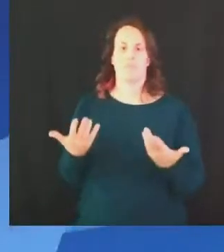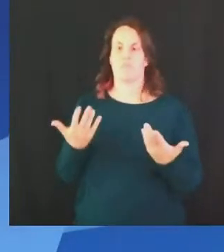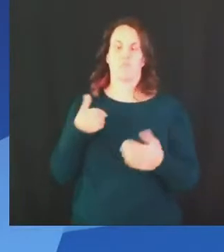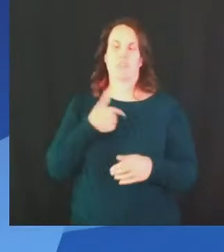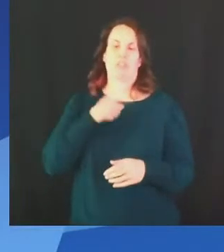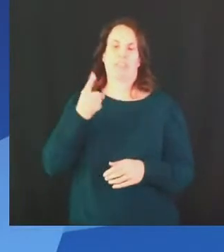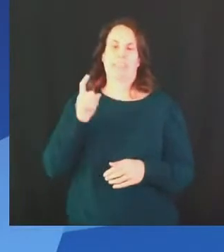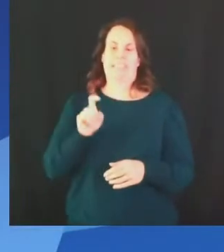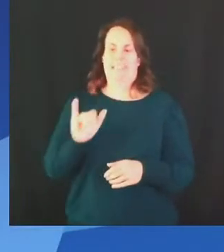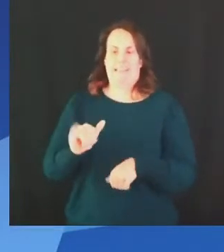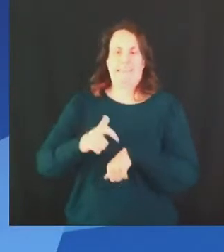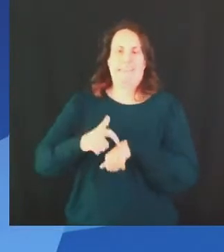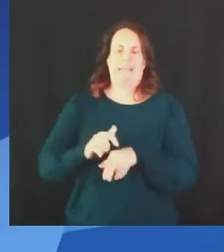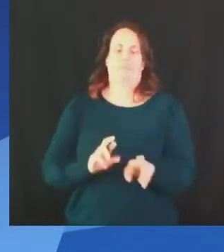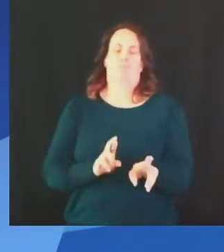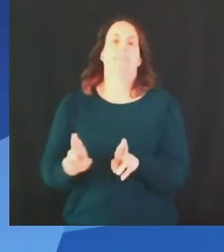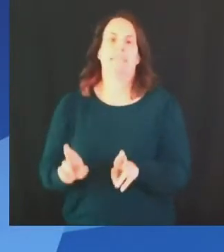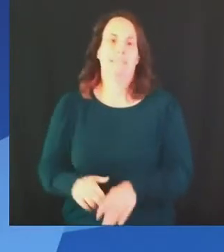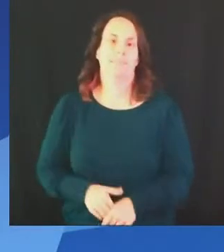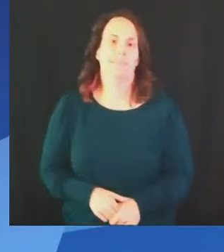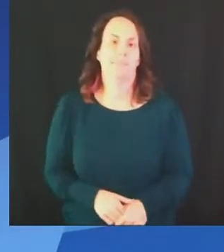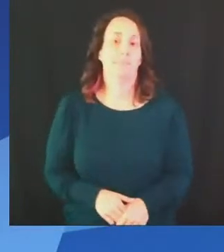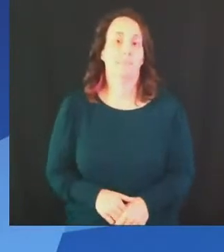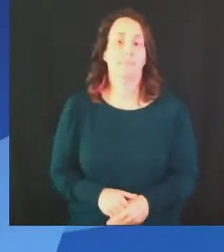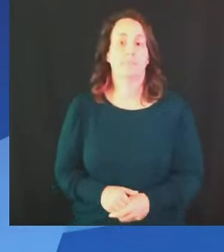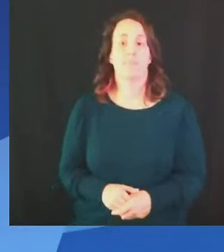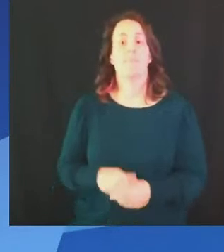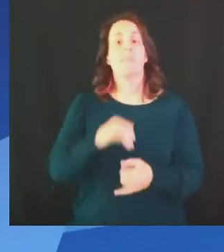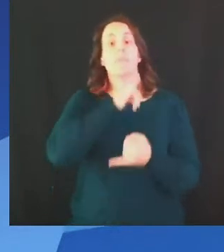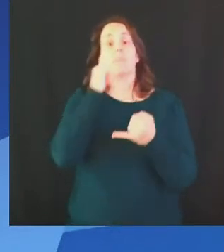go to News 3 Now in Madison.